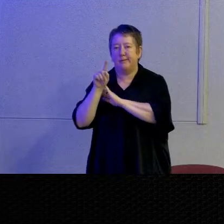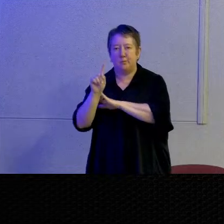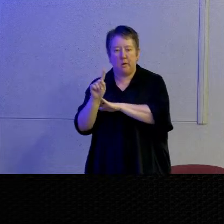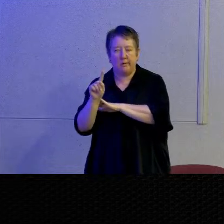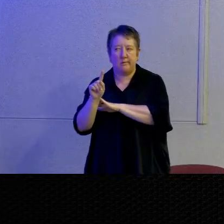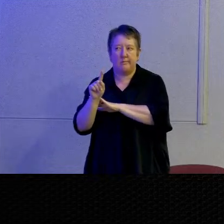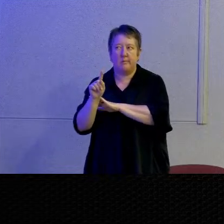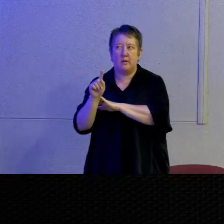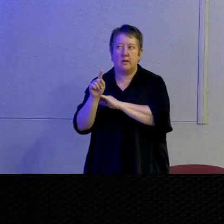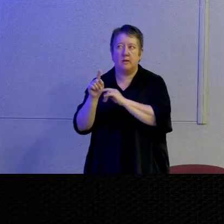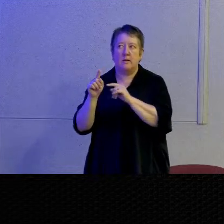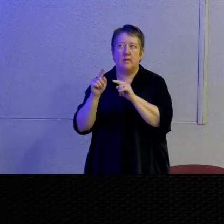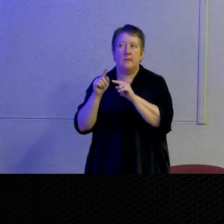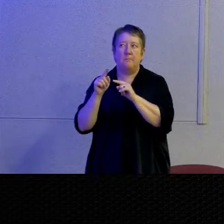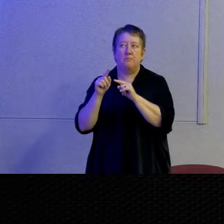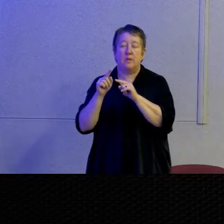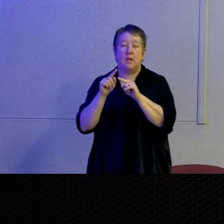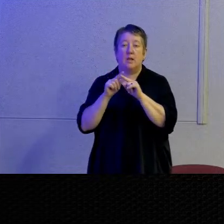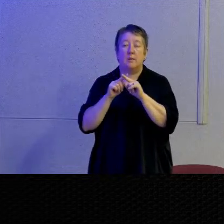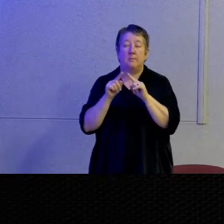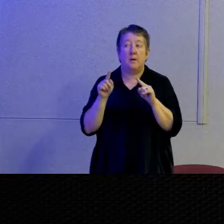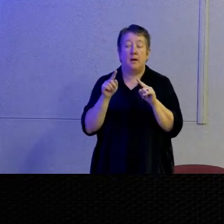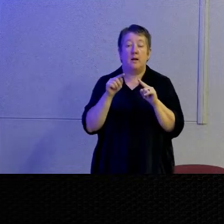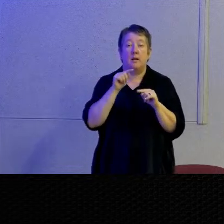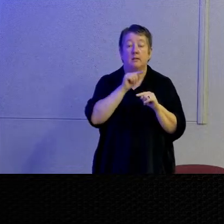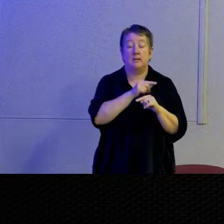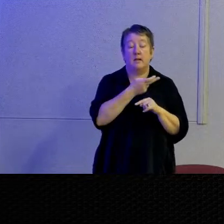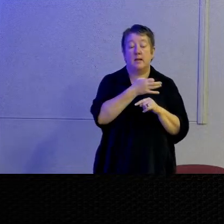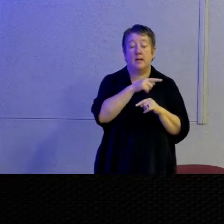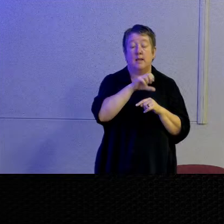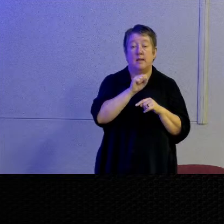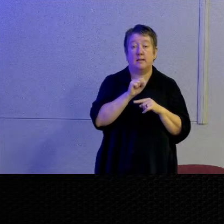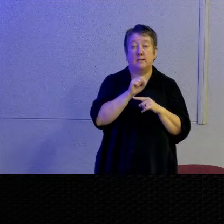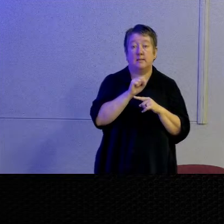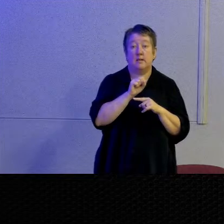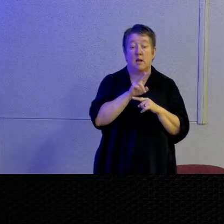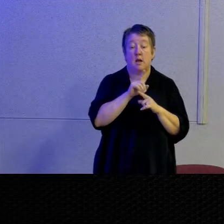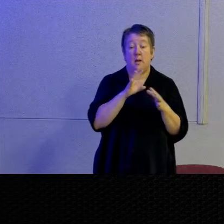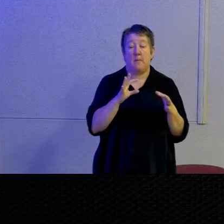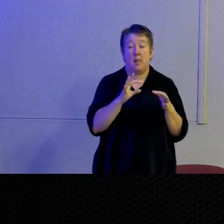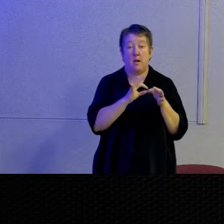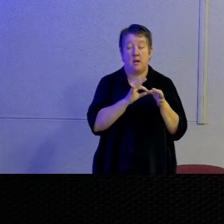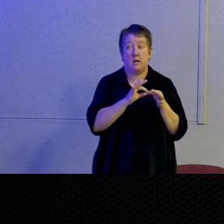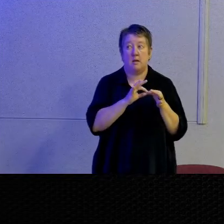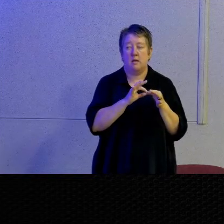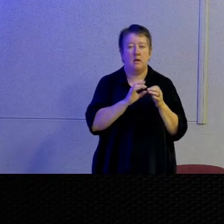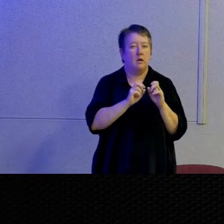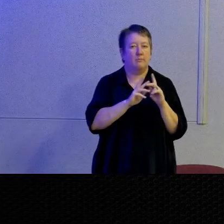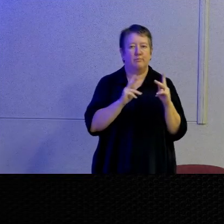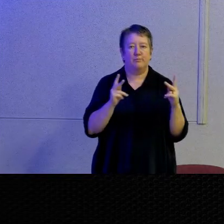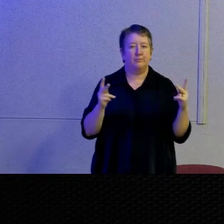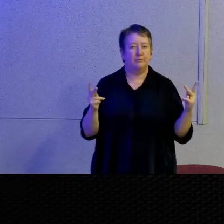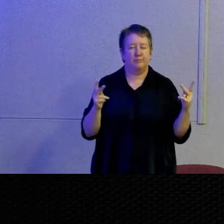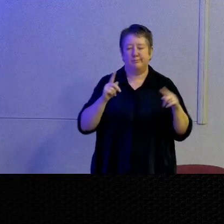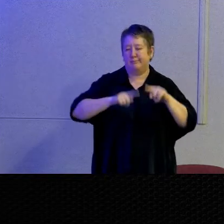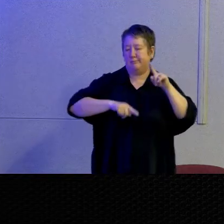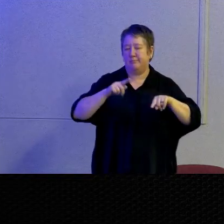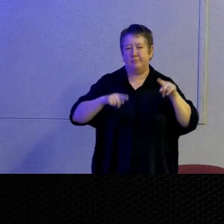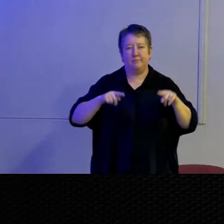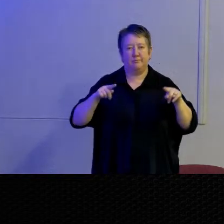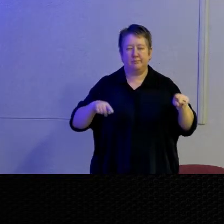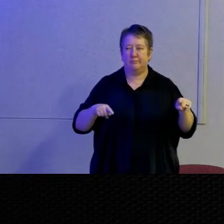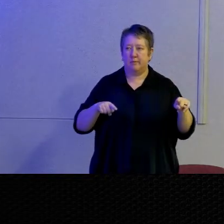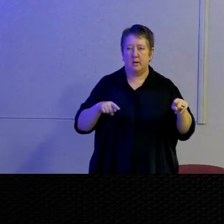relationship between them. But you see the couplings of the Higgs boson vary over many orders of magnitude.